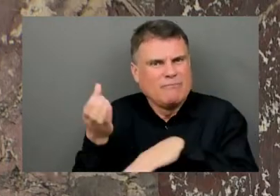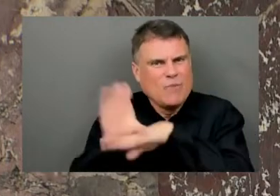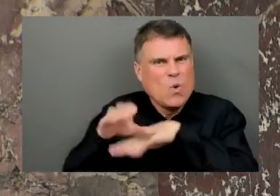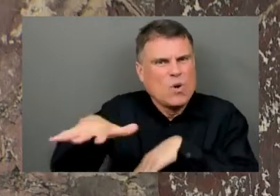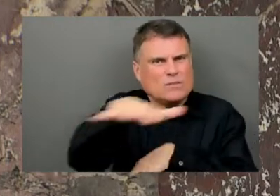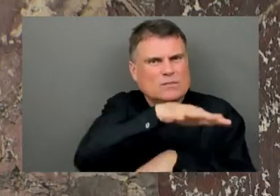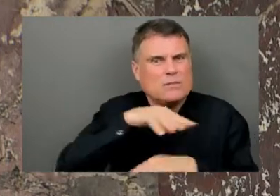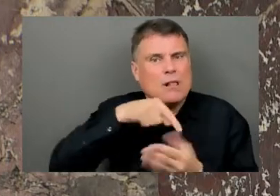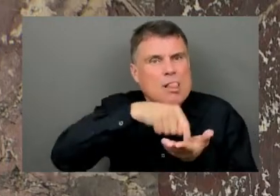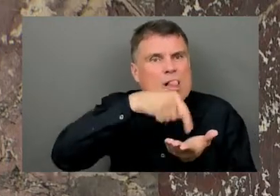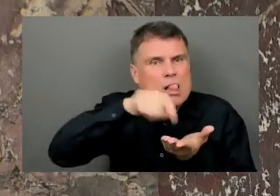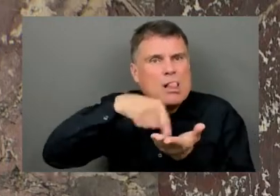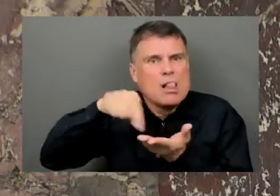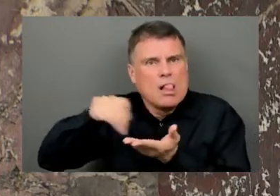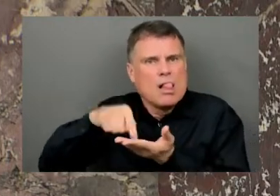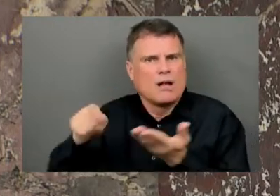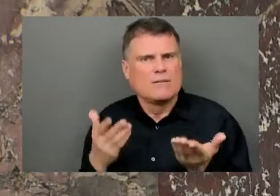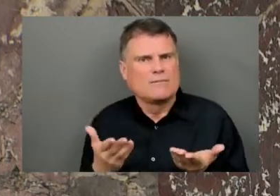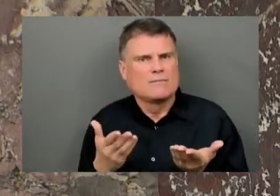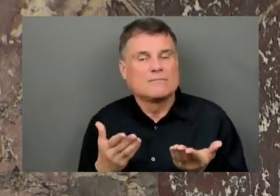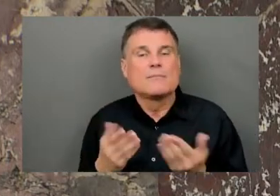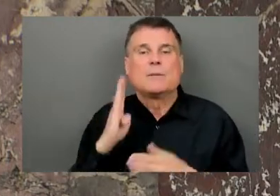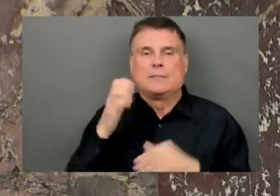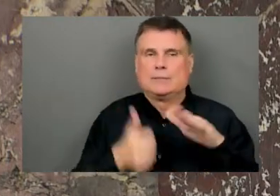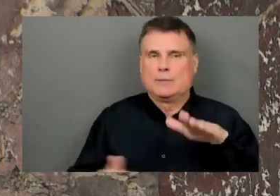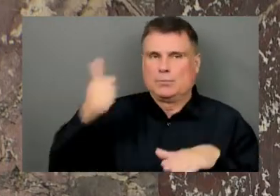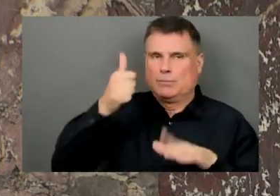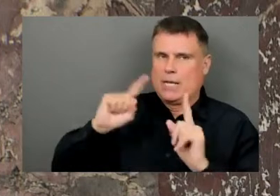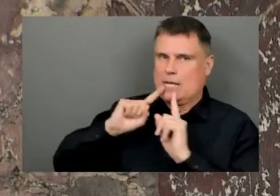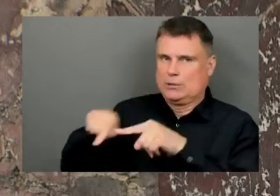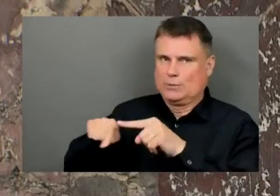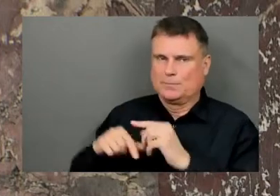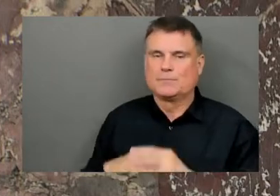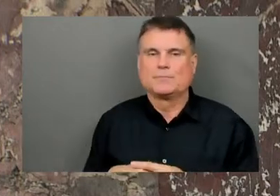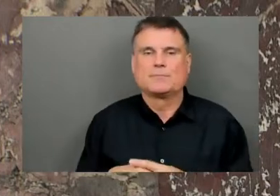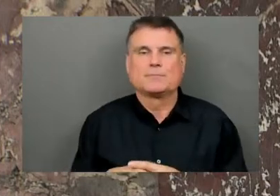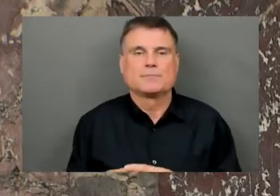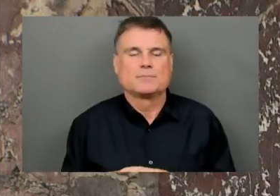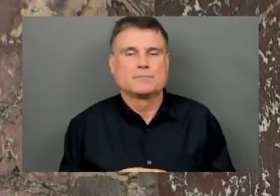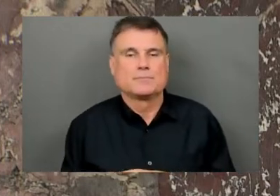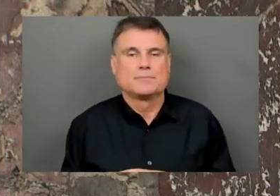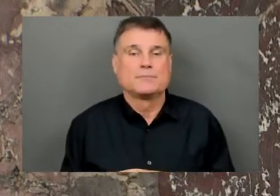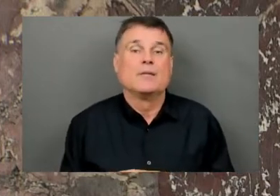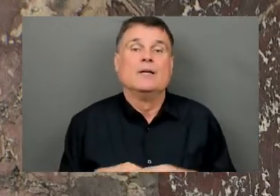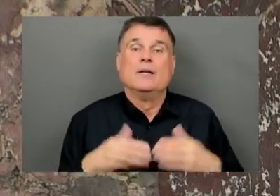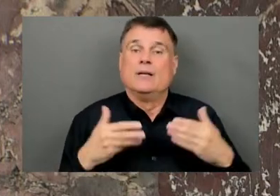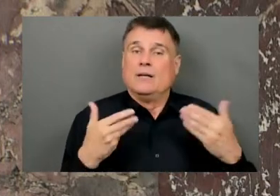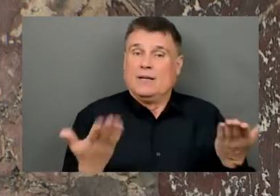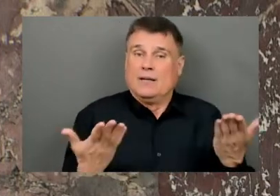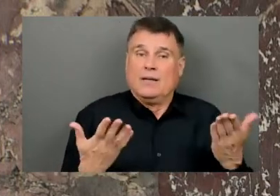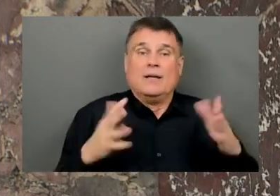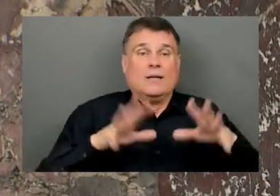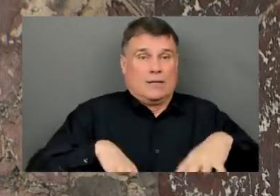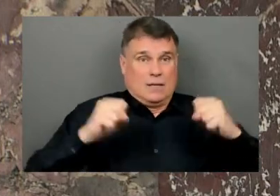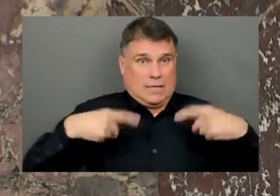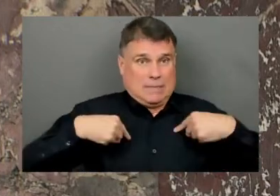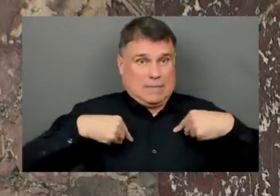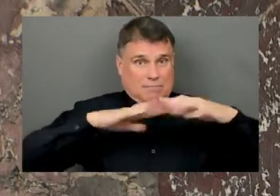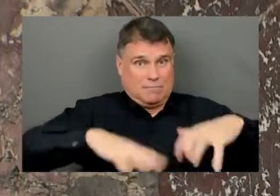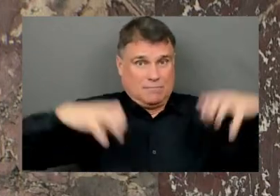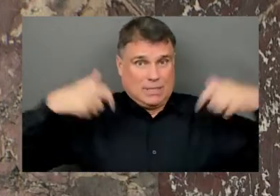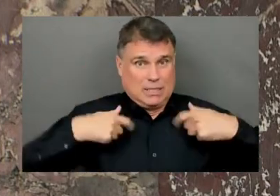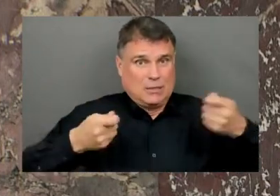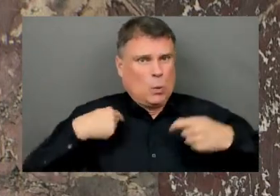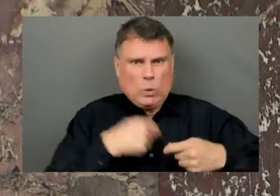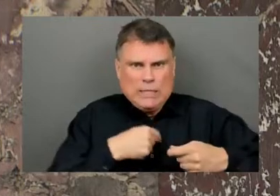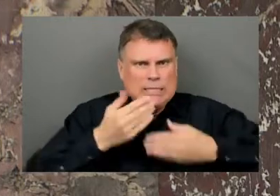one has been about reducing costs for British Columbians. In fact, just this week, British Columbians opening their hydro bills will see a $100 credit supporting them with the cost